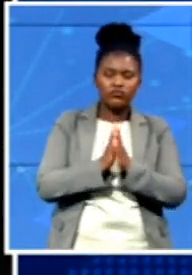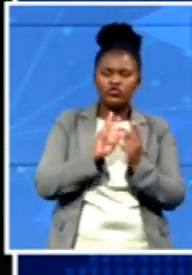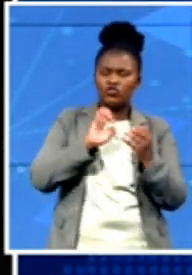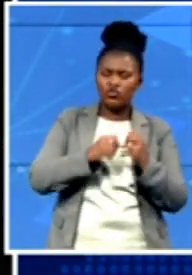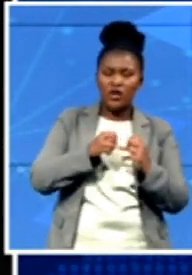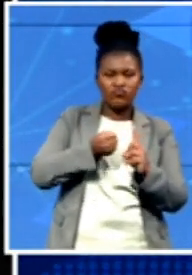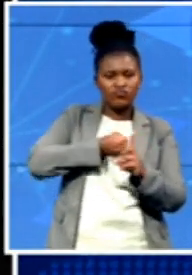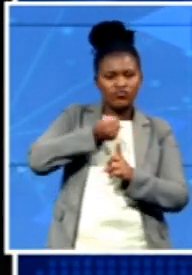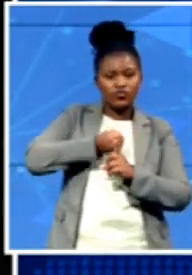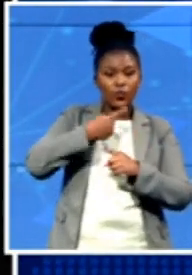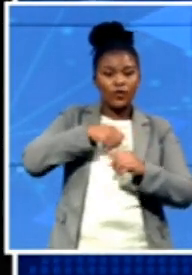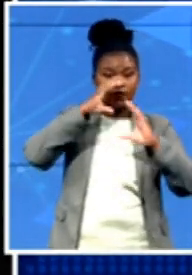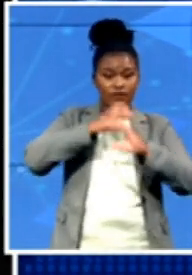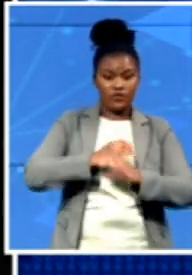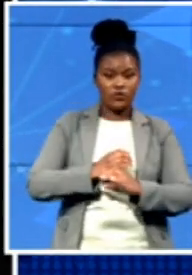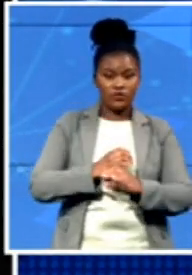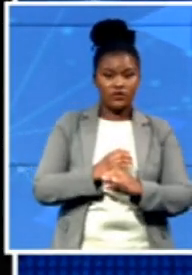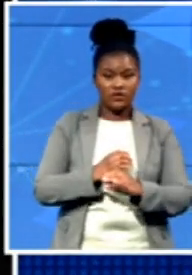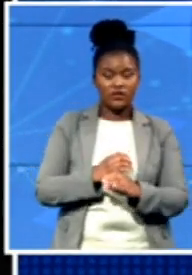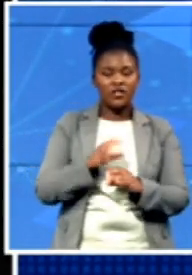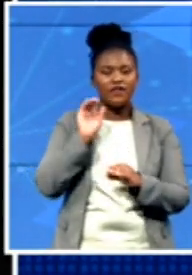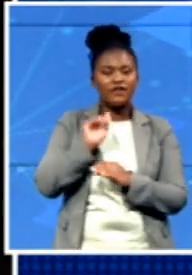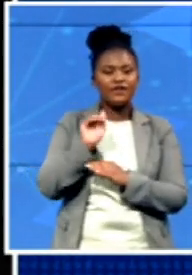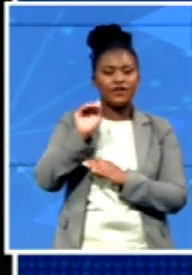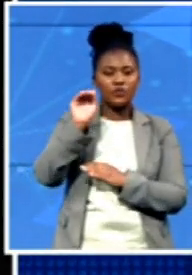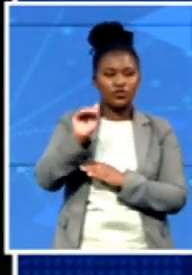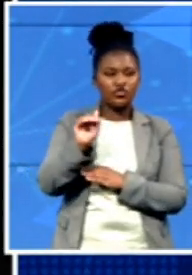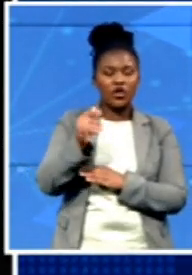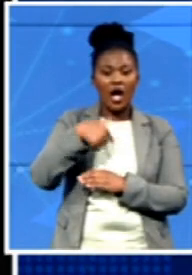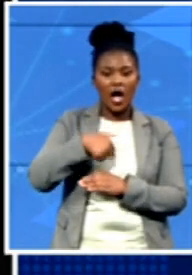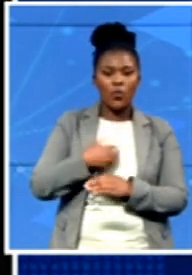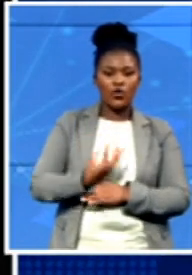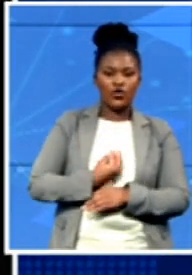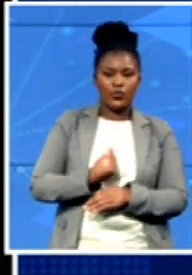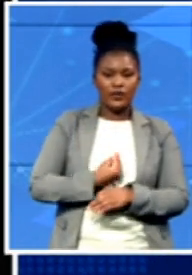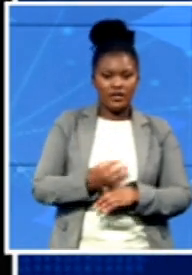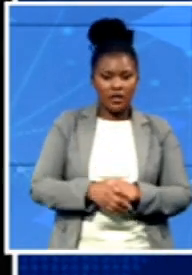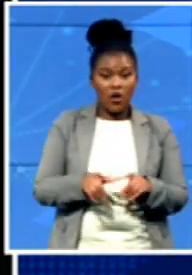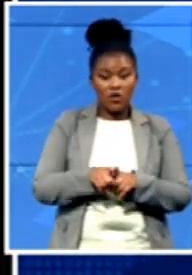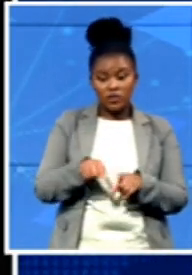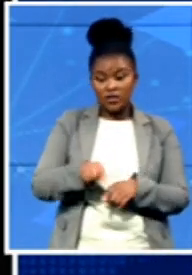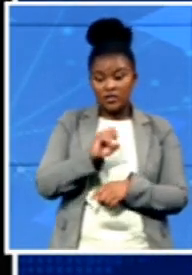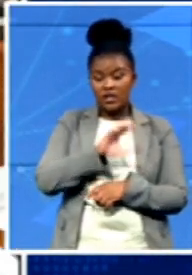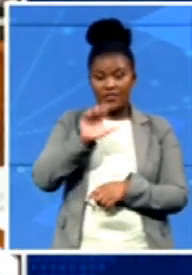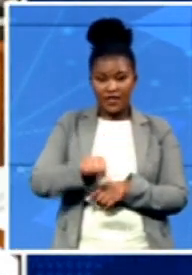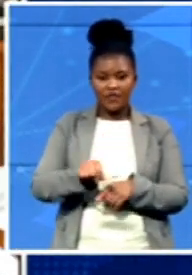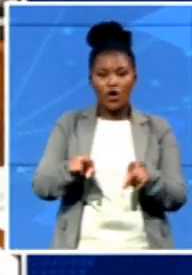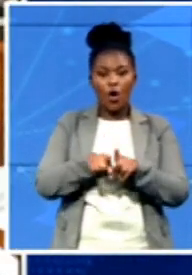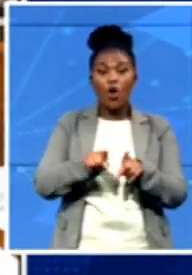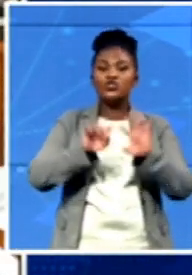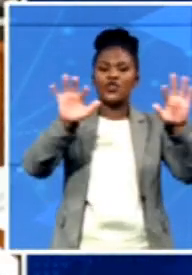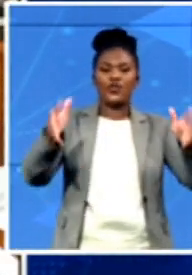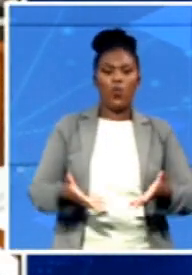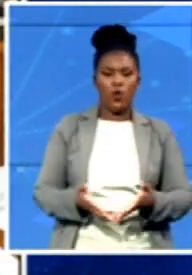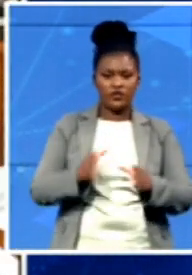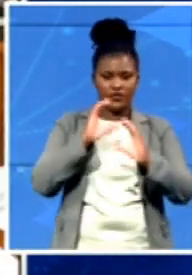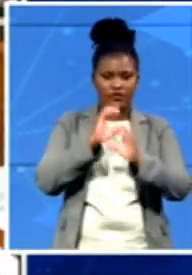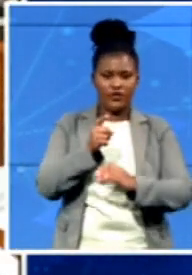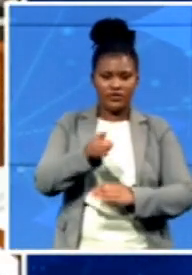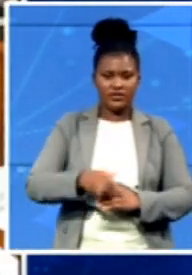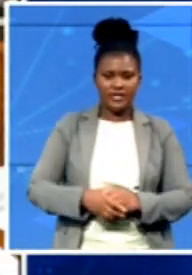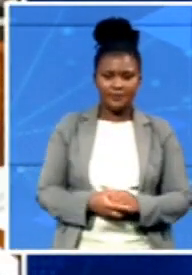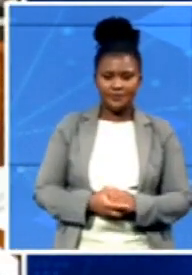the future of our youth in South Africa and on the continent. One of those conditions at the